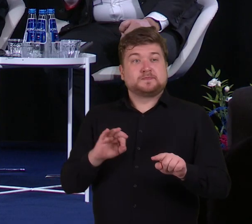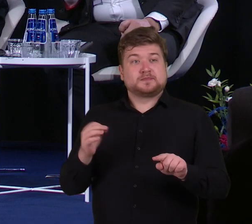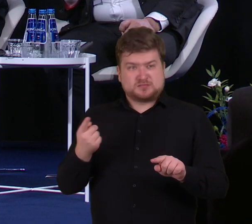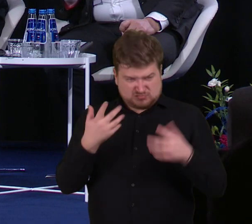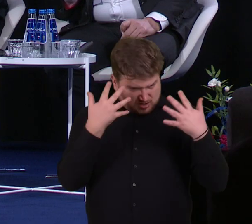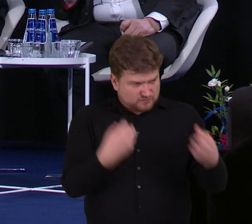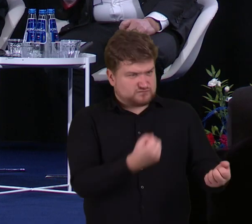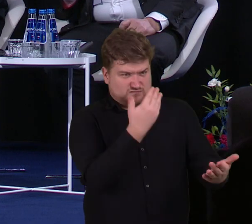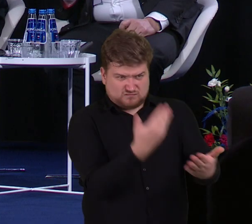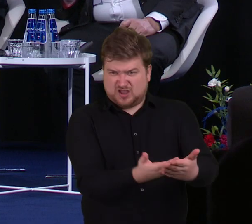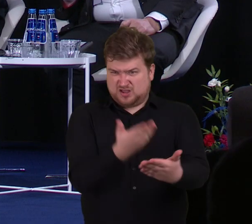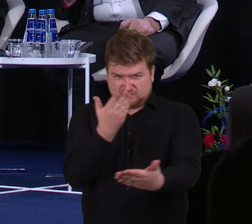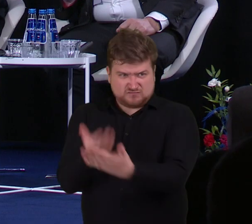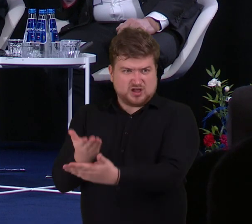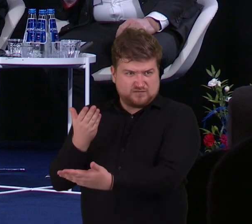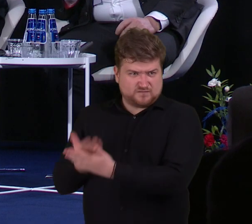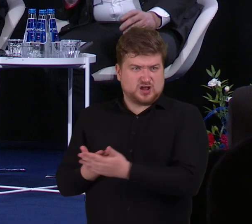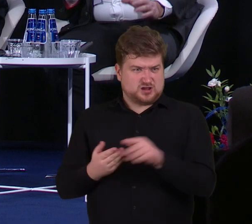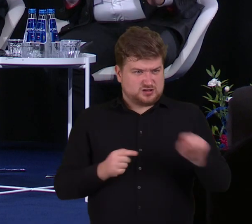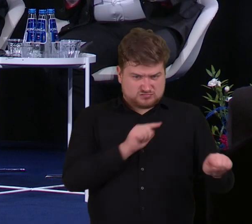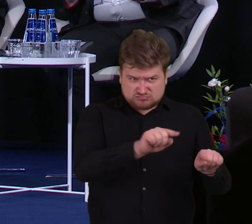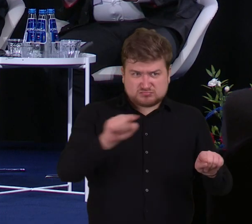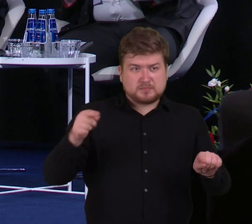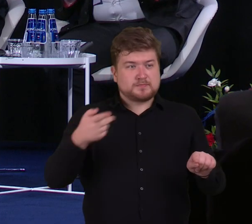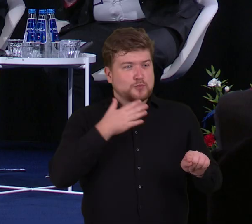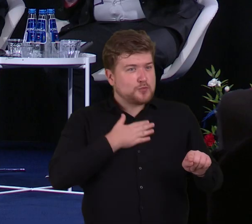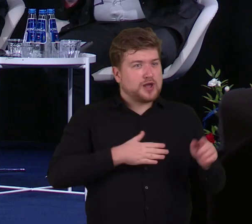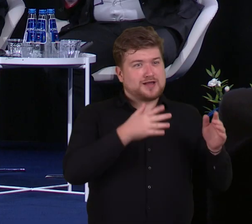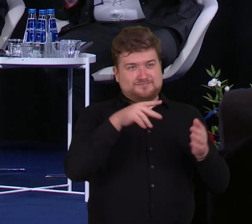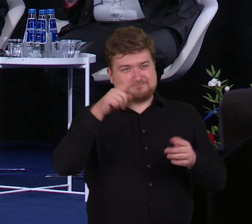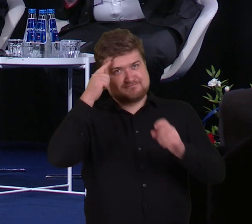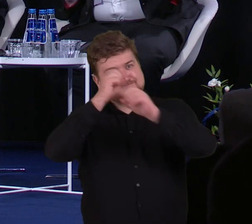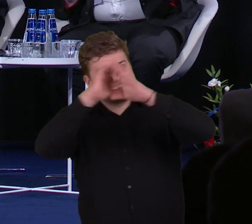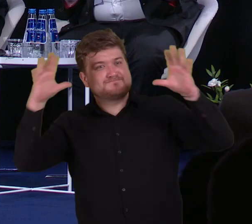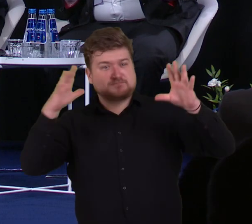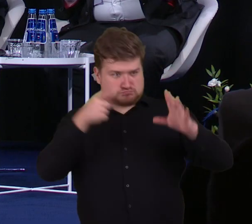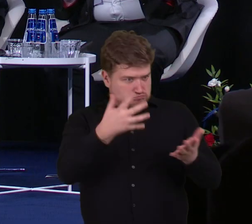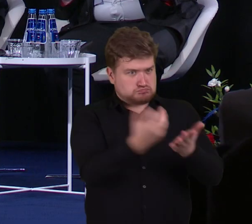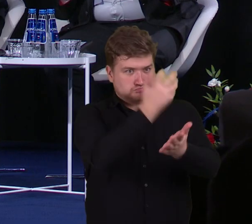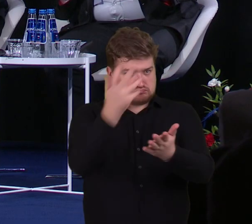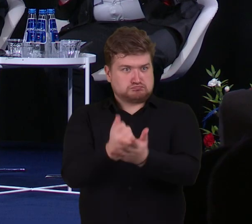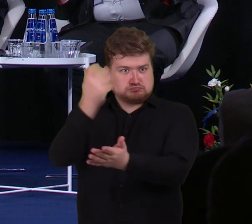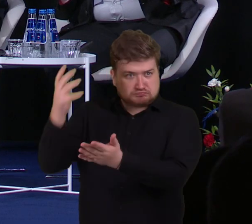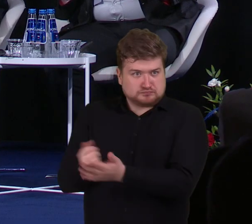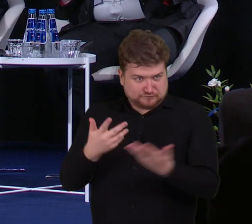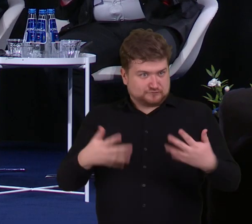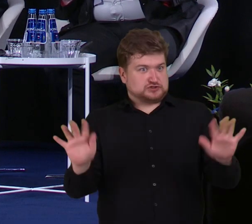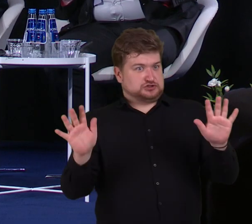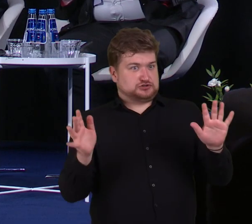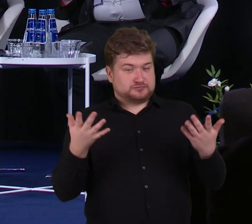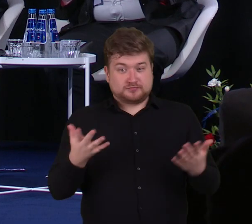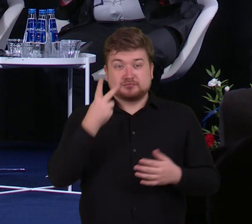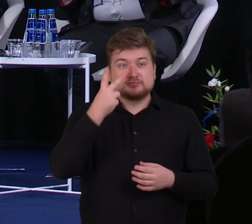it worked mostly very well. For CLLDs, I mean, again, it's depending from which starting point you come from. If your